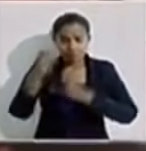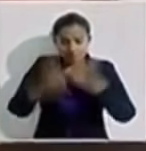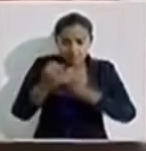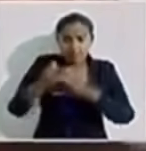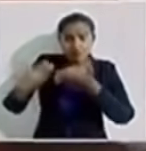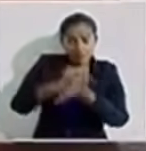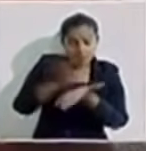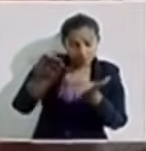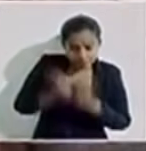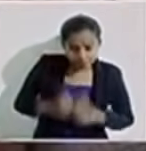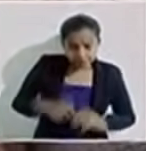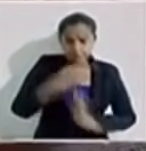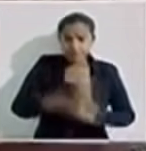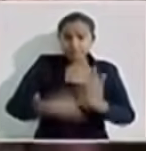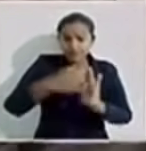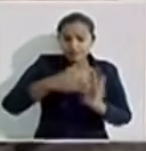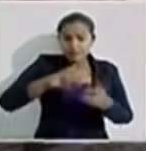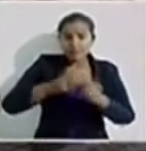conflicts.